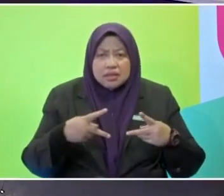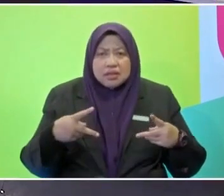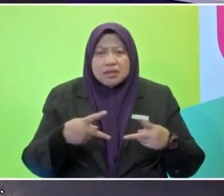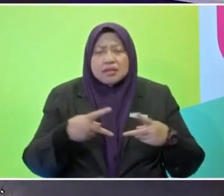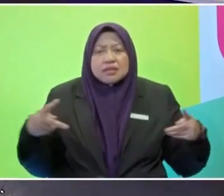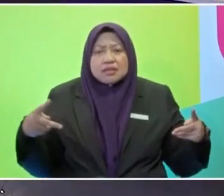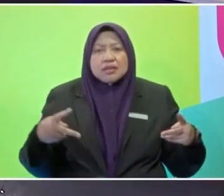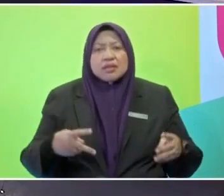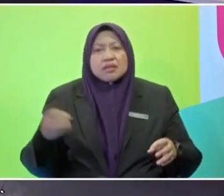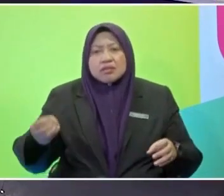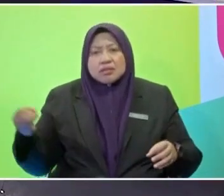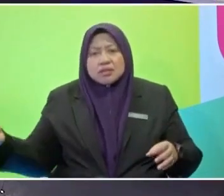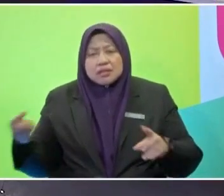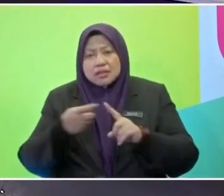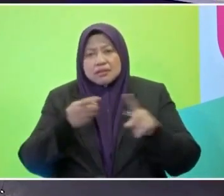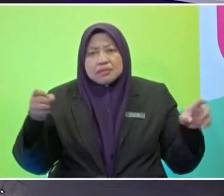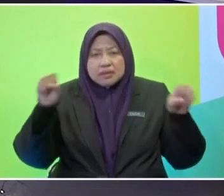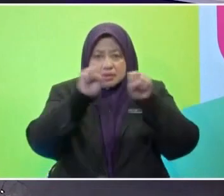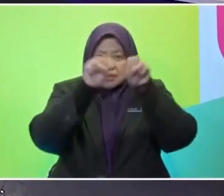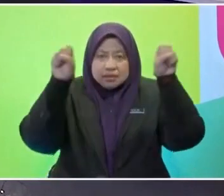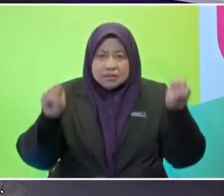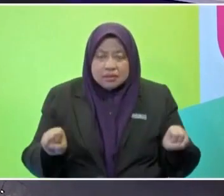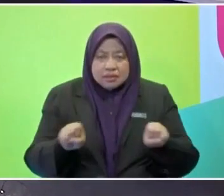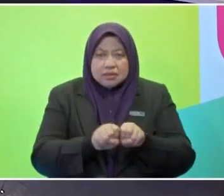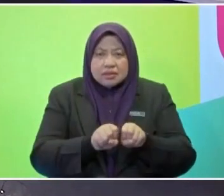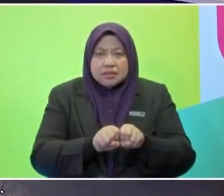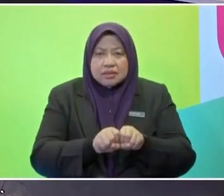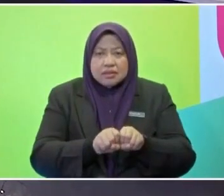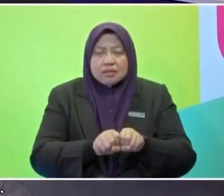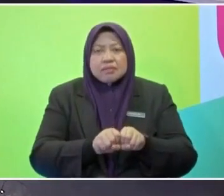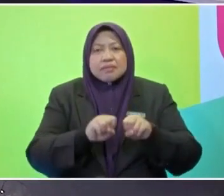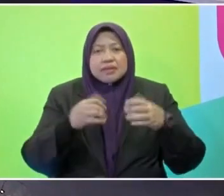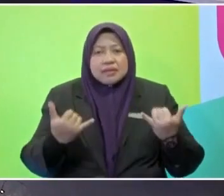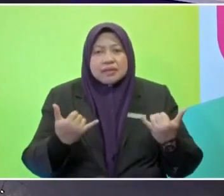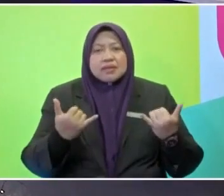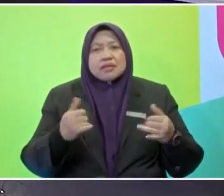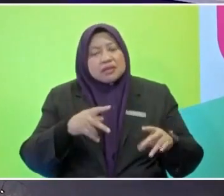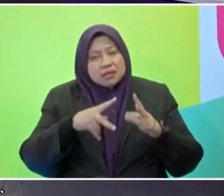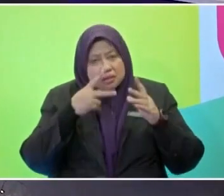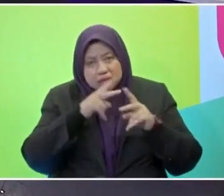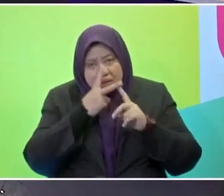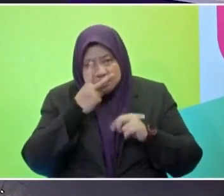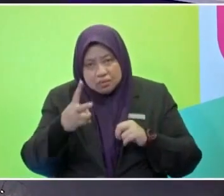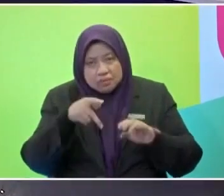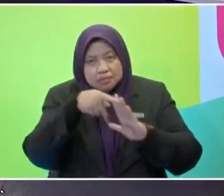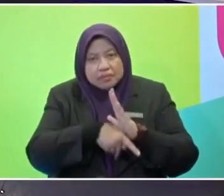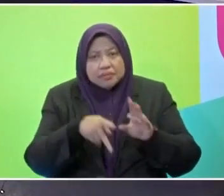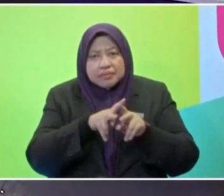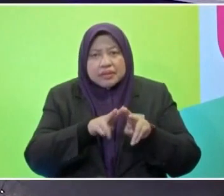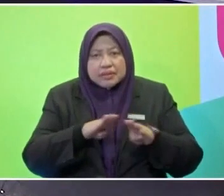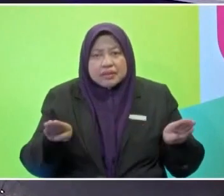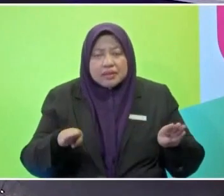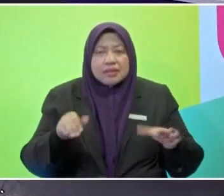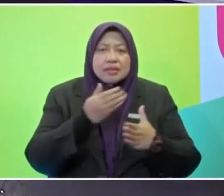So now we're going to look into how the distance between the light source and the object, the distance between both of these